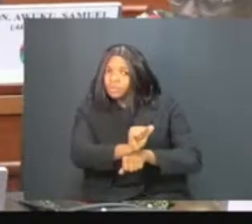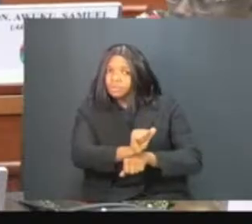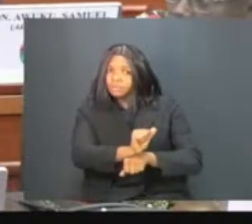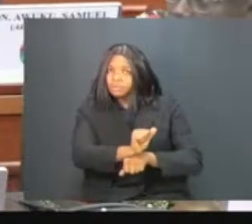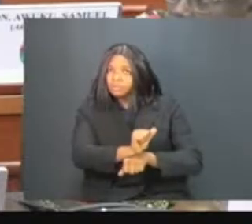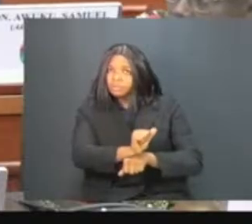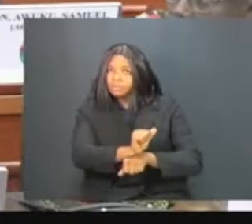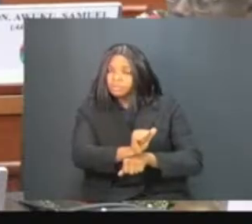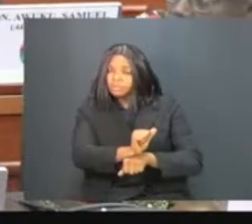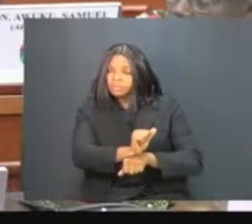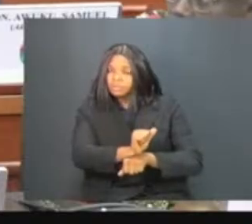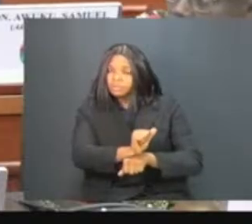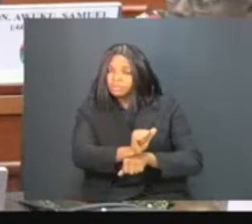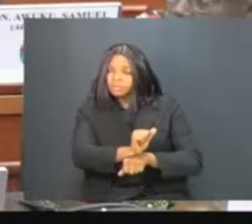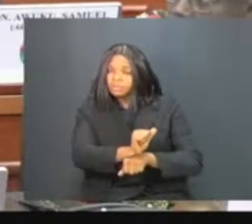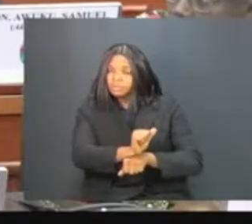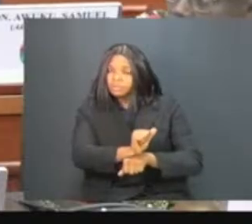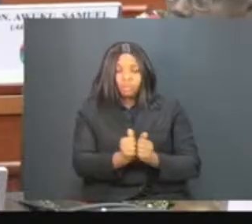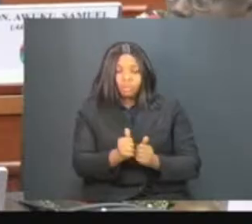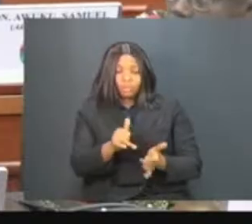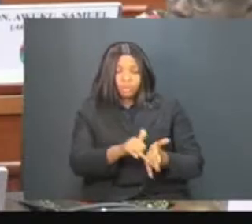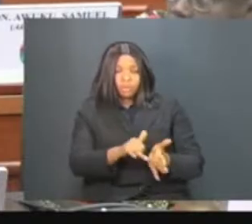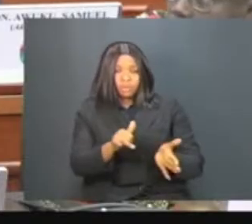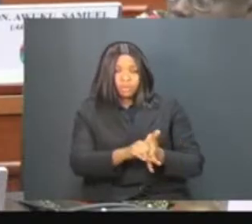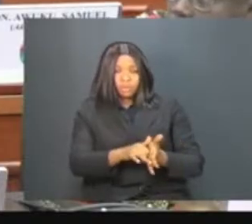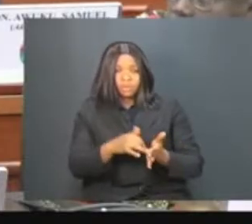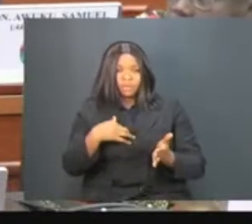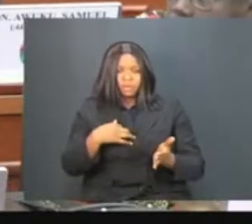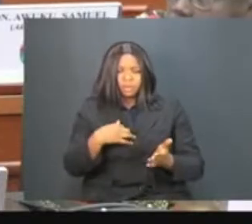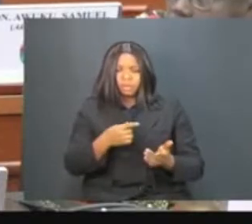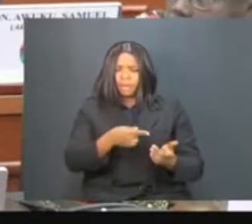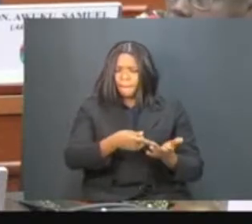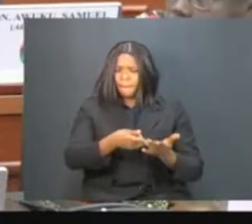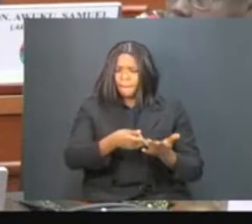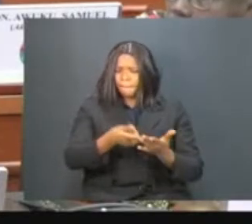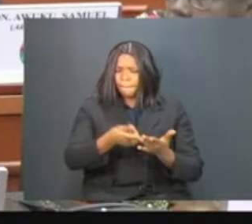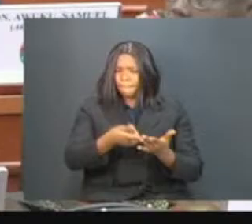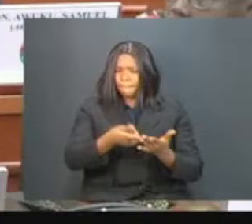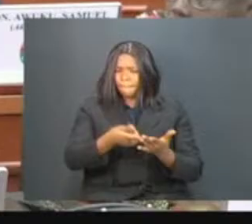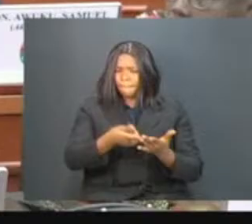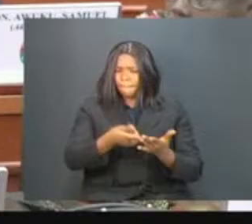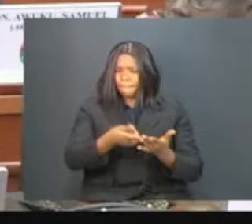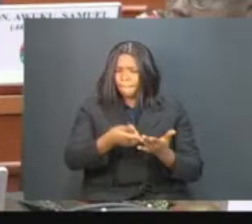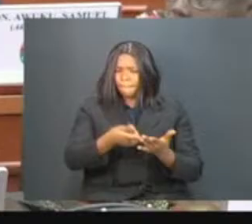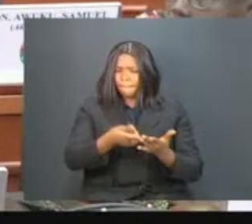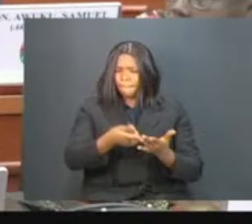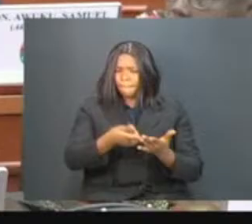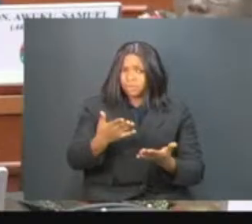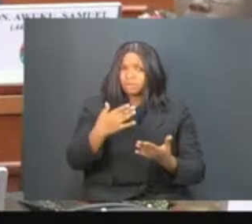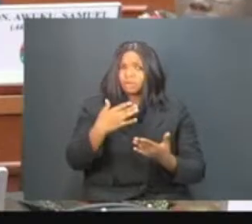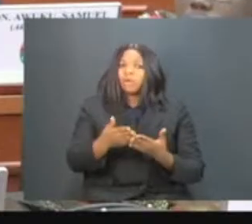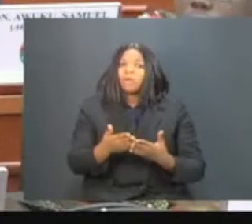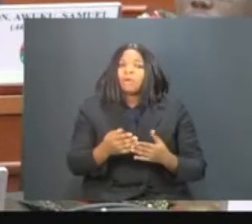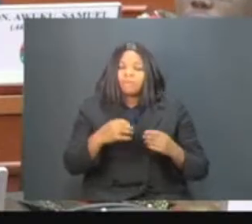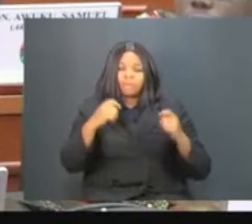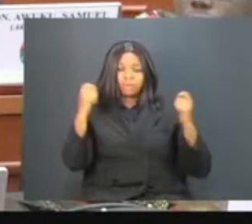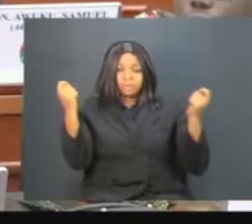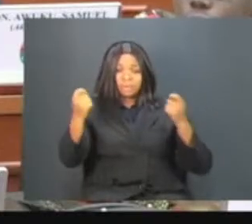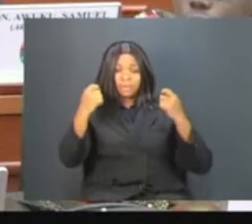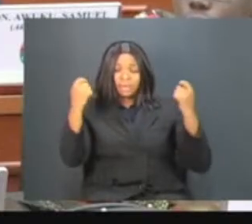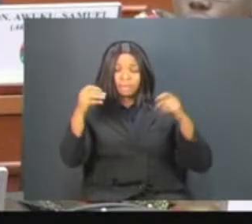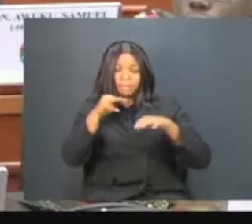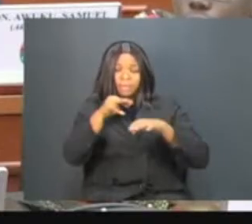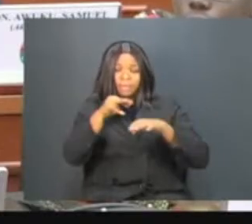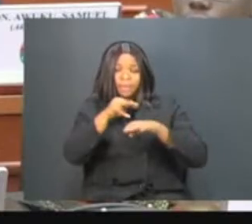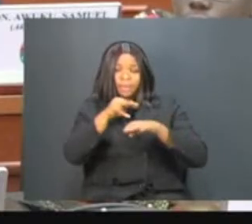Speaker, let me refer the House to the NDC manifesto, their own manifesto, specifically page 22